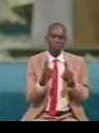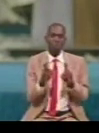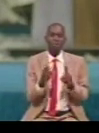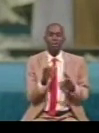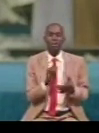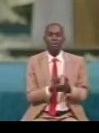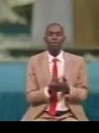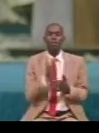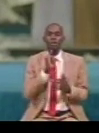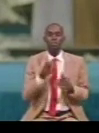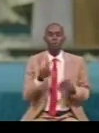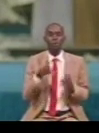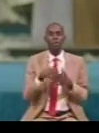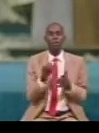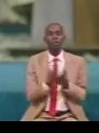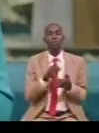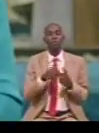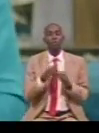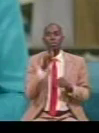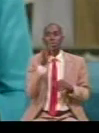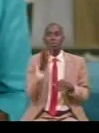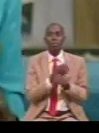healed. Praise the Lord.